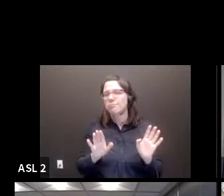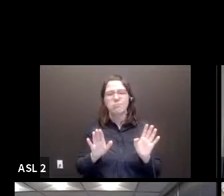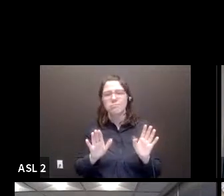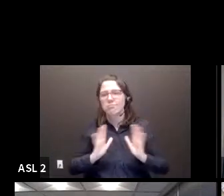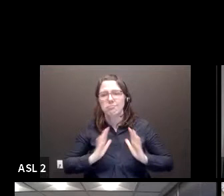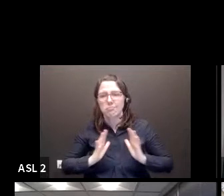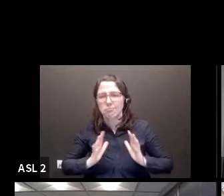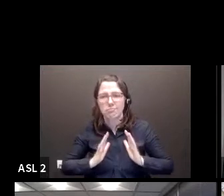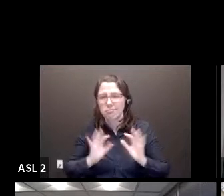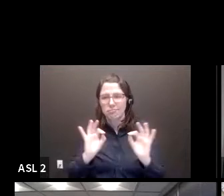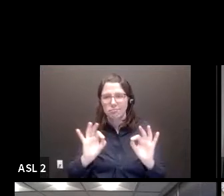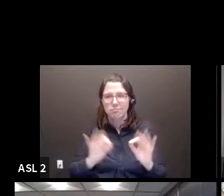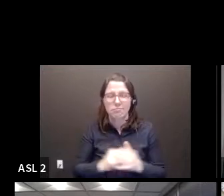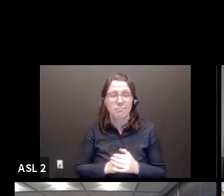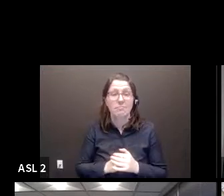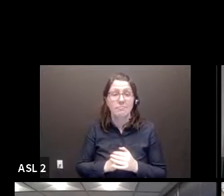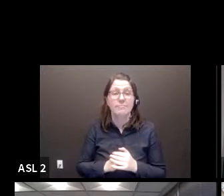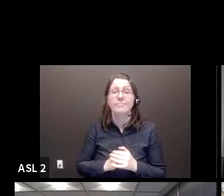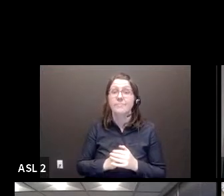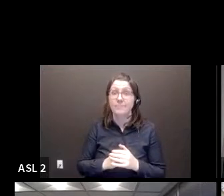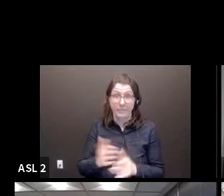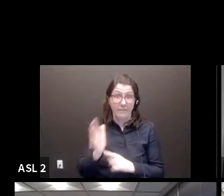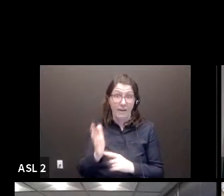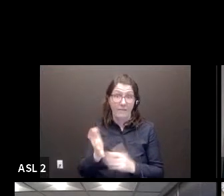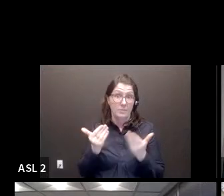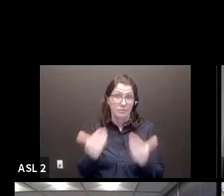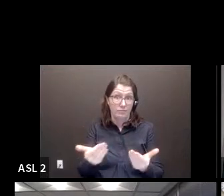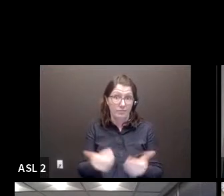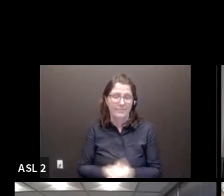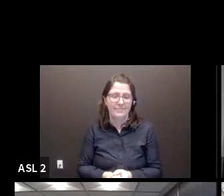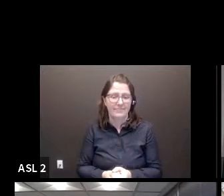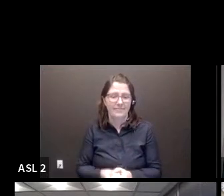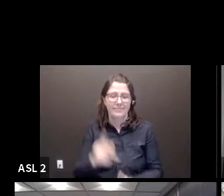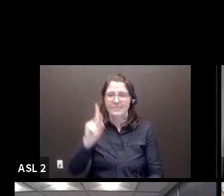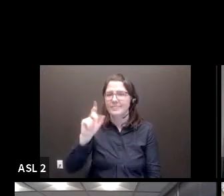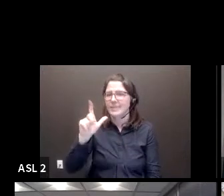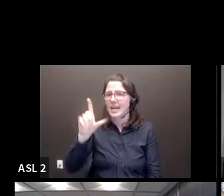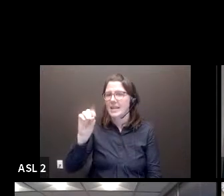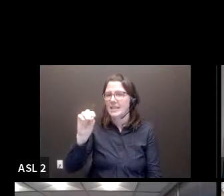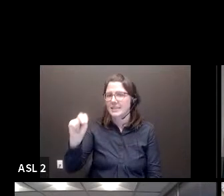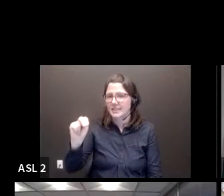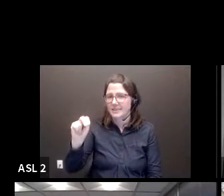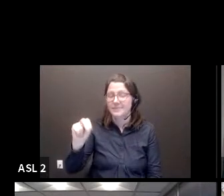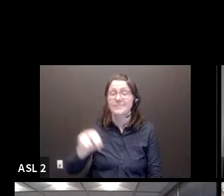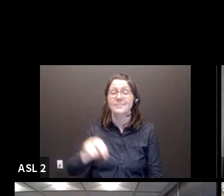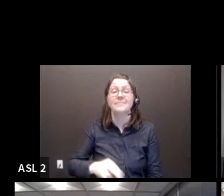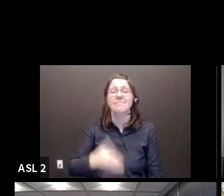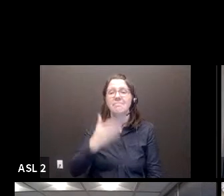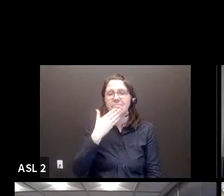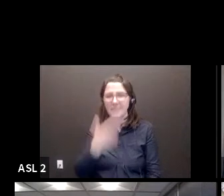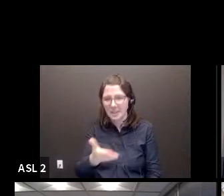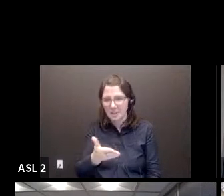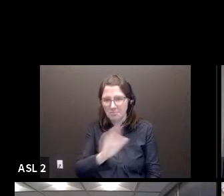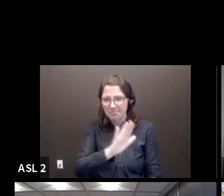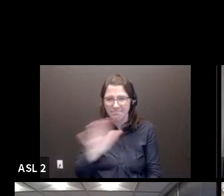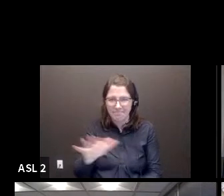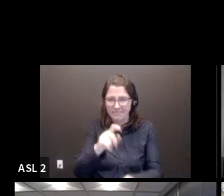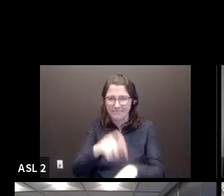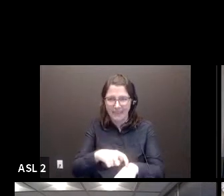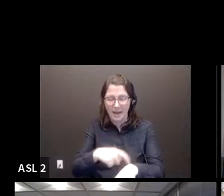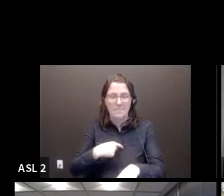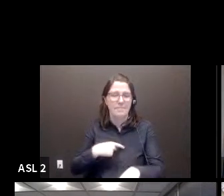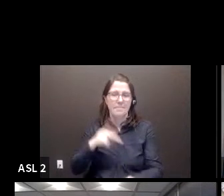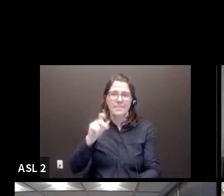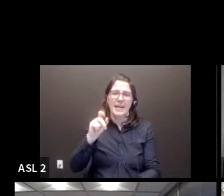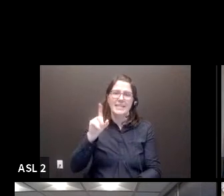thank you very much and you have five minutes please go ahead well thank everyone for your time uh my name is kellen bester i'm an independent consultant and